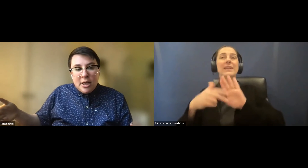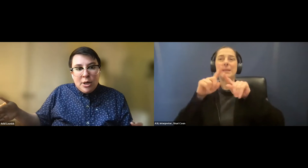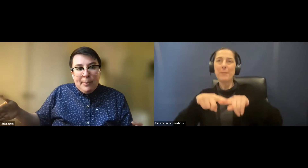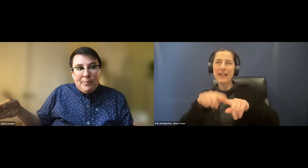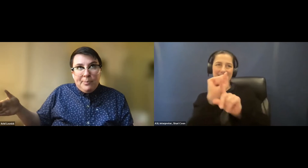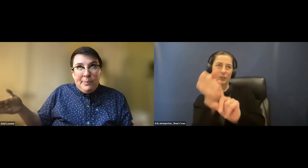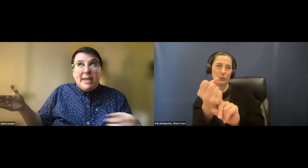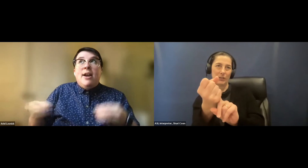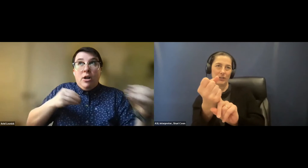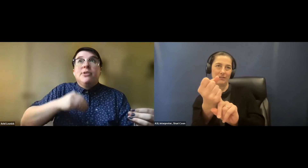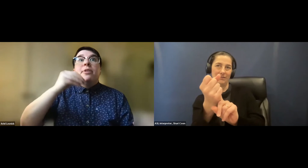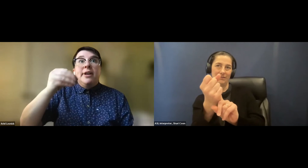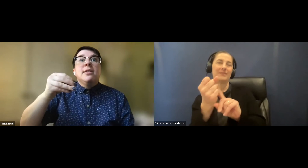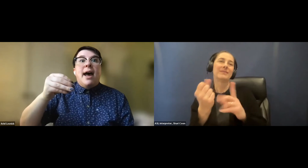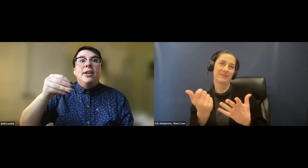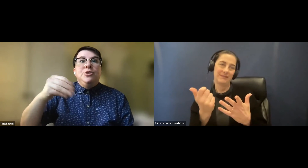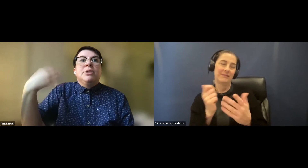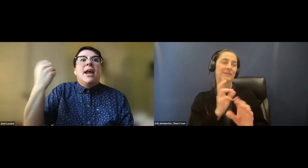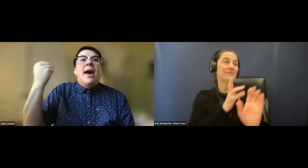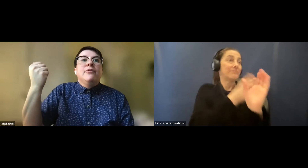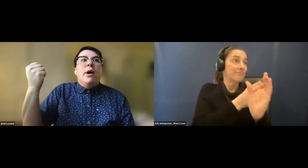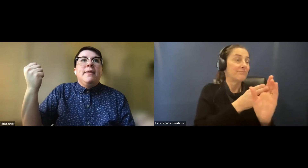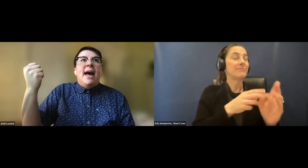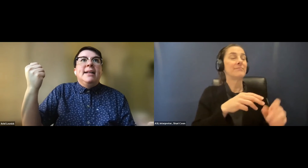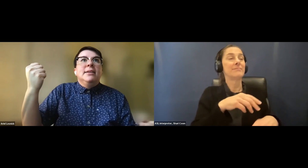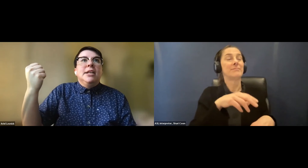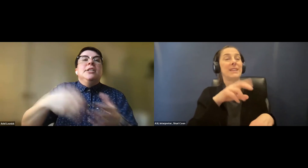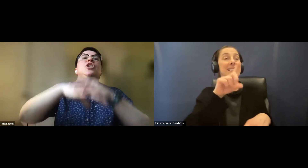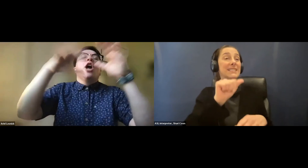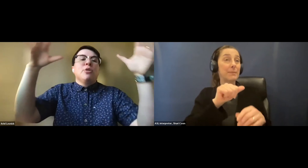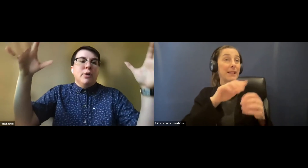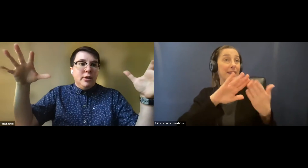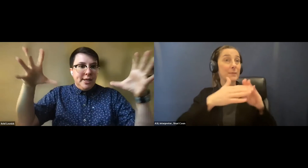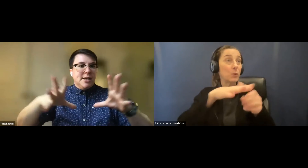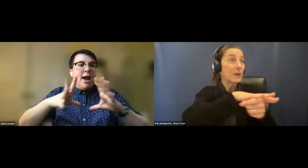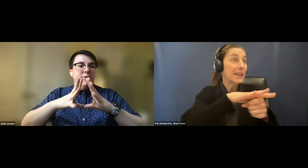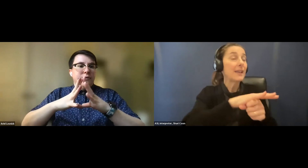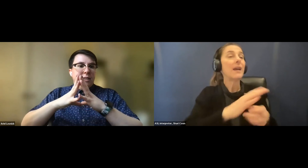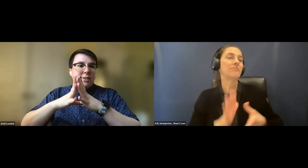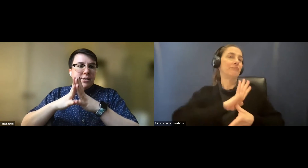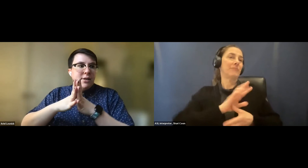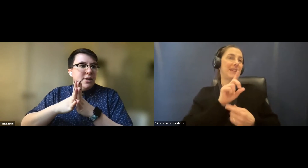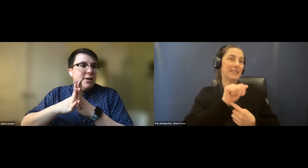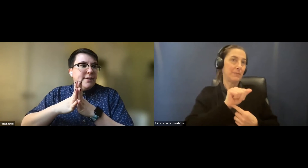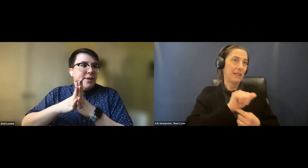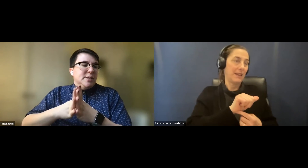circumstance. But I also think that you can have one that in general is kind of